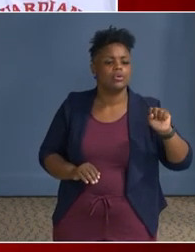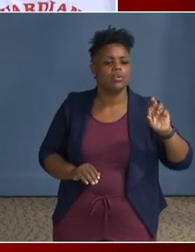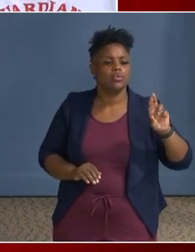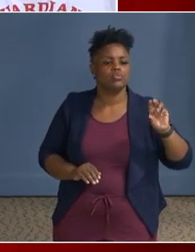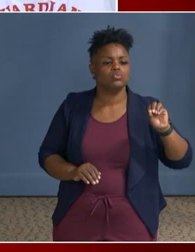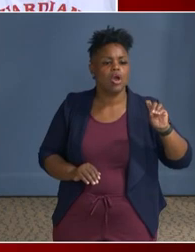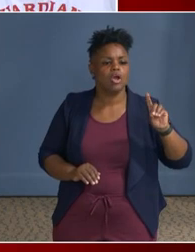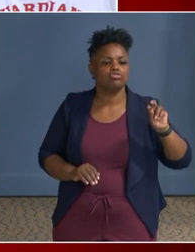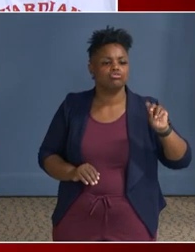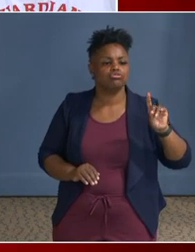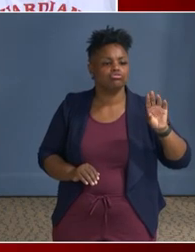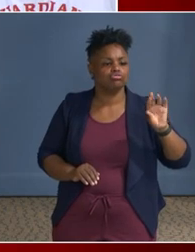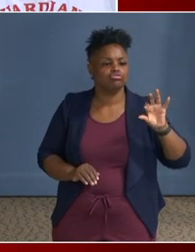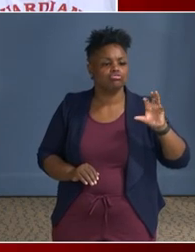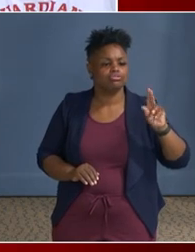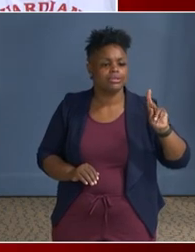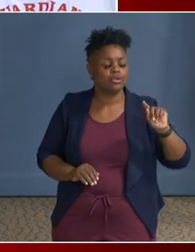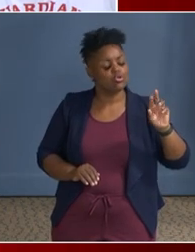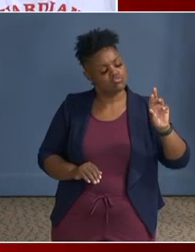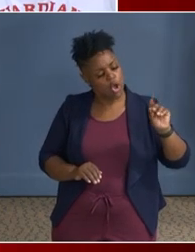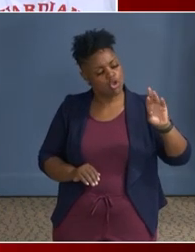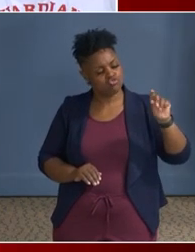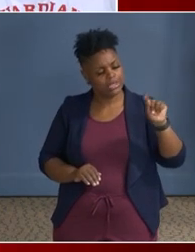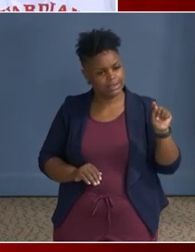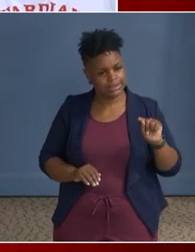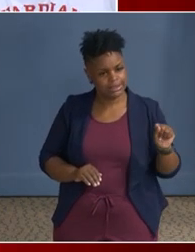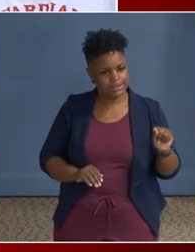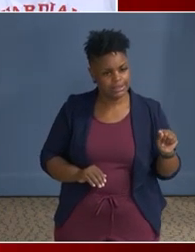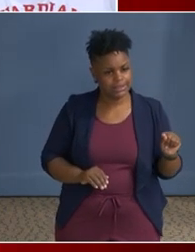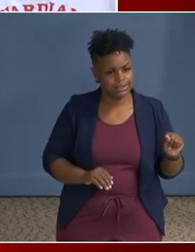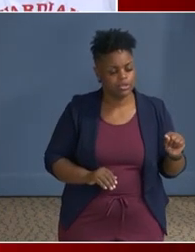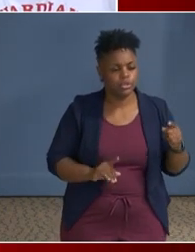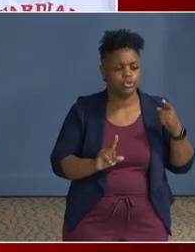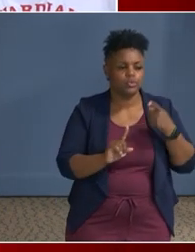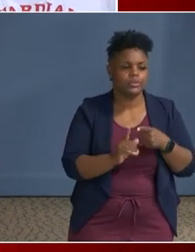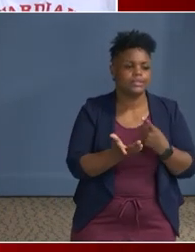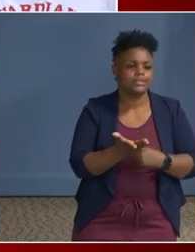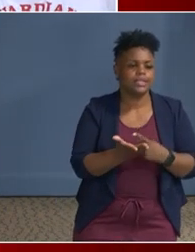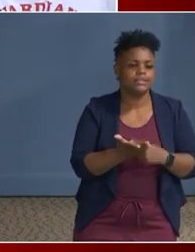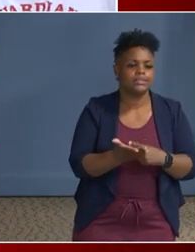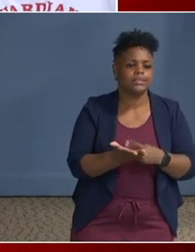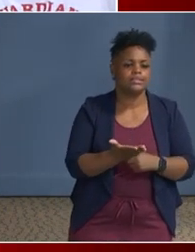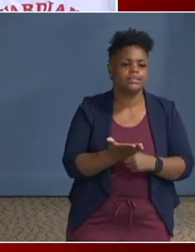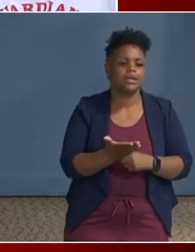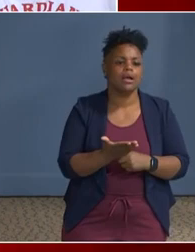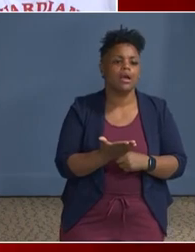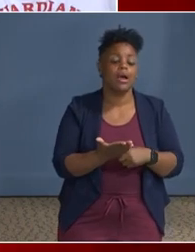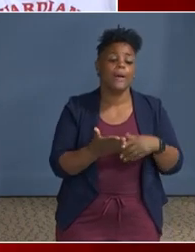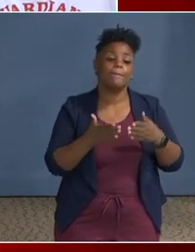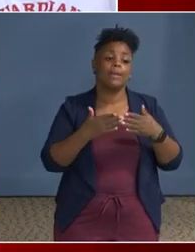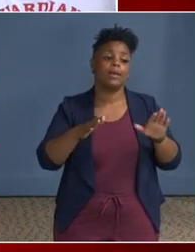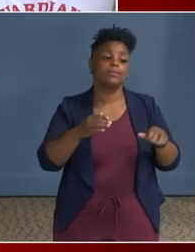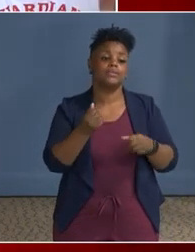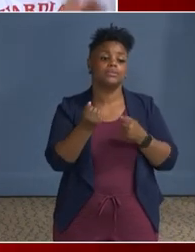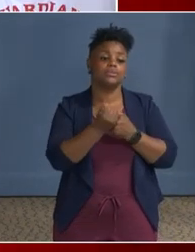about our experience with turnaround times for our publicly supported labs,